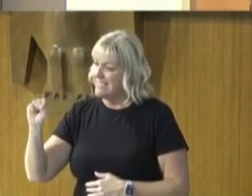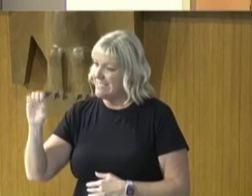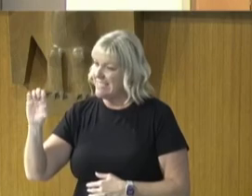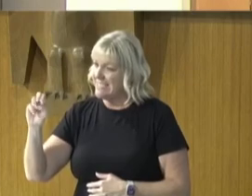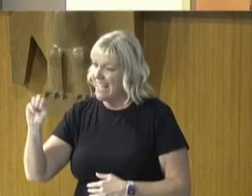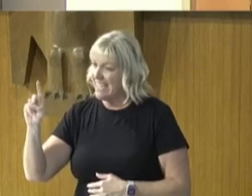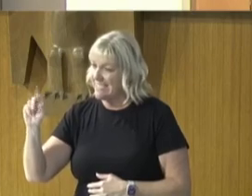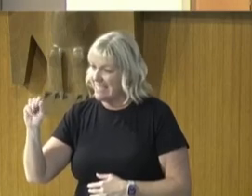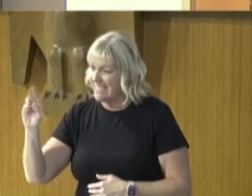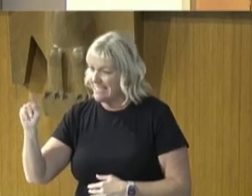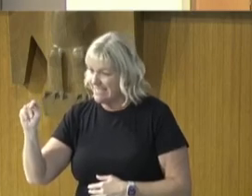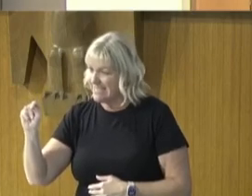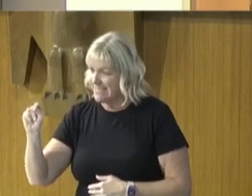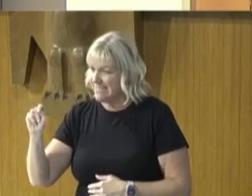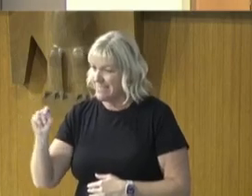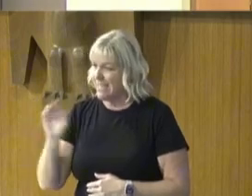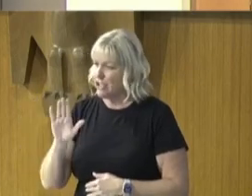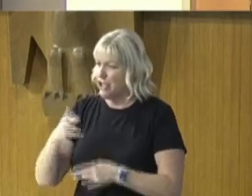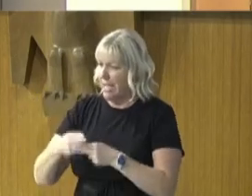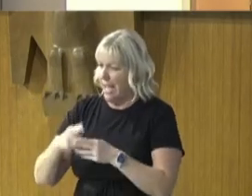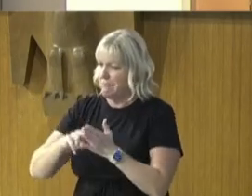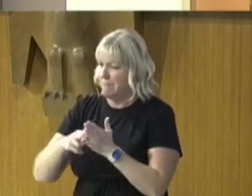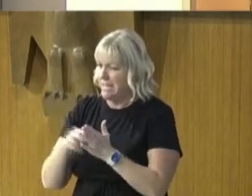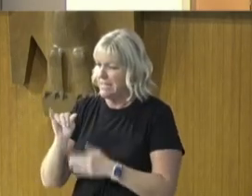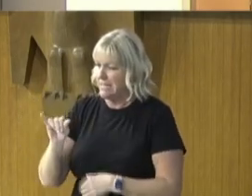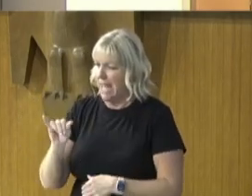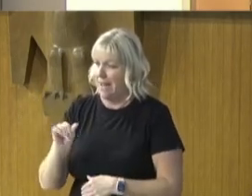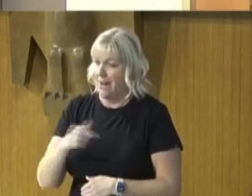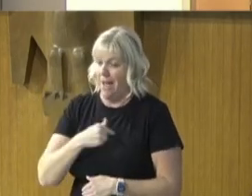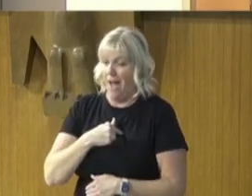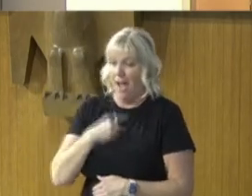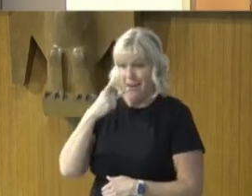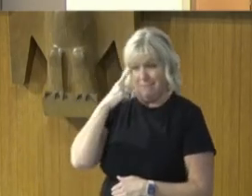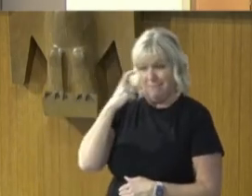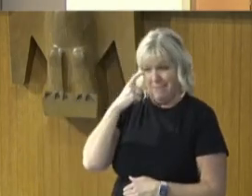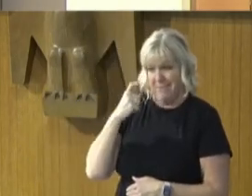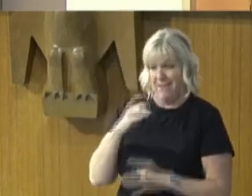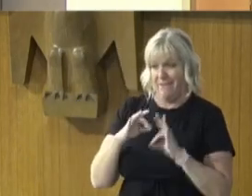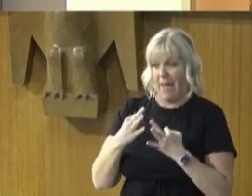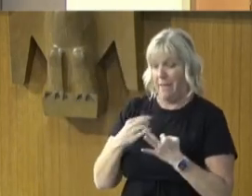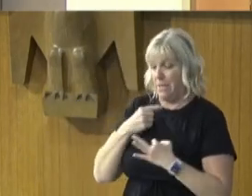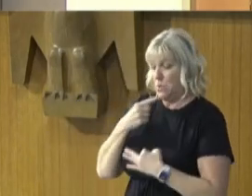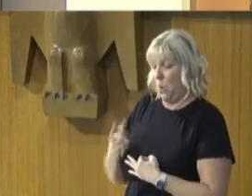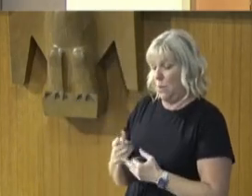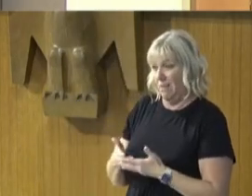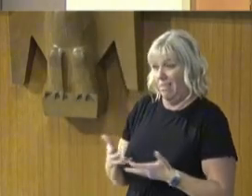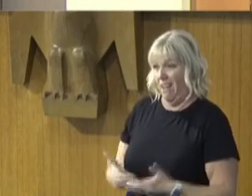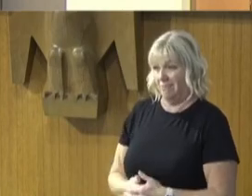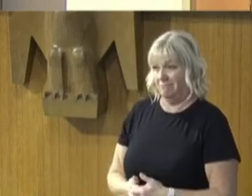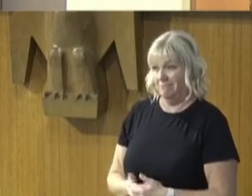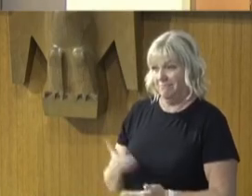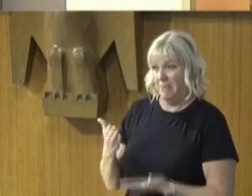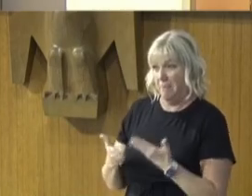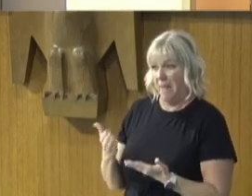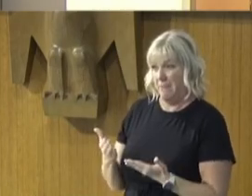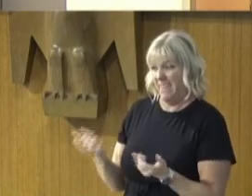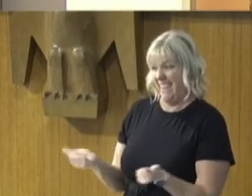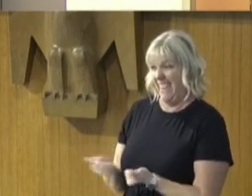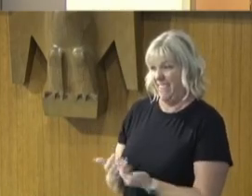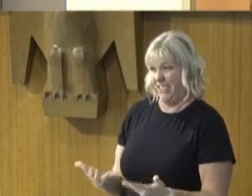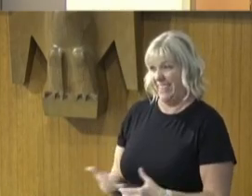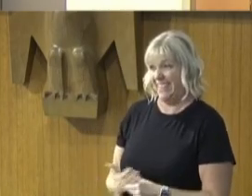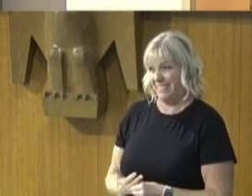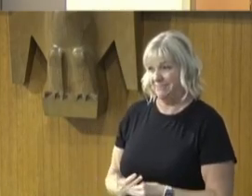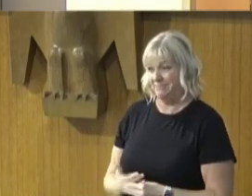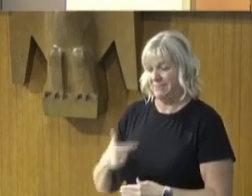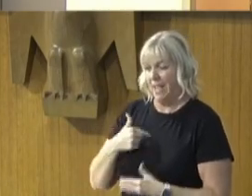So I have a feeling they told her a lot, maybe even everything. I bet She